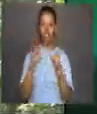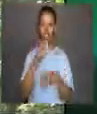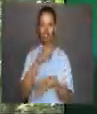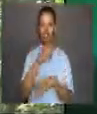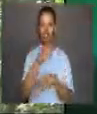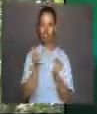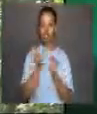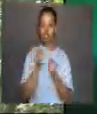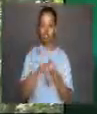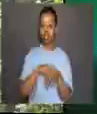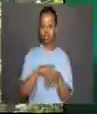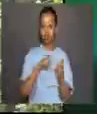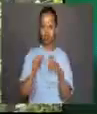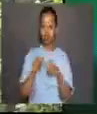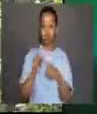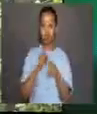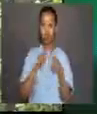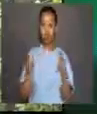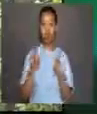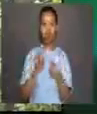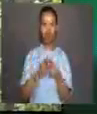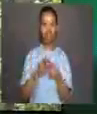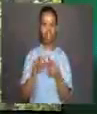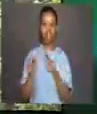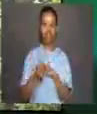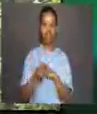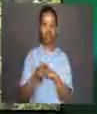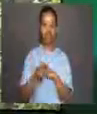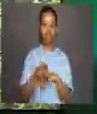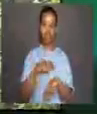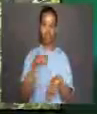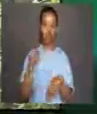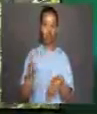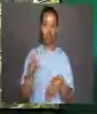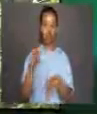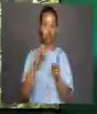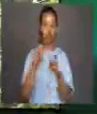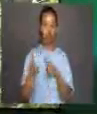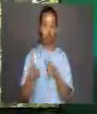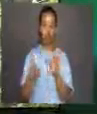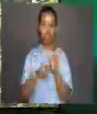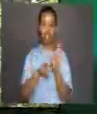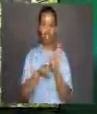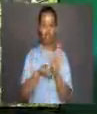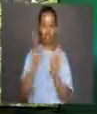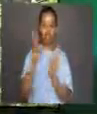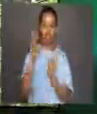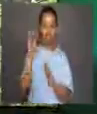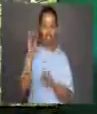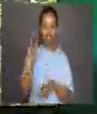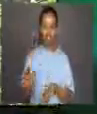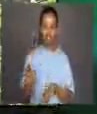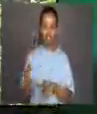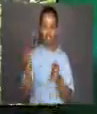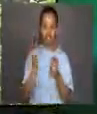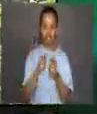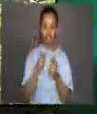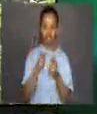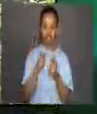short and range in temperatures between -6 degrees Celsius